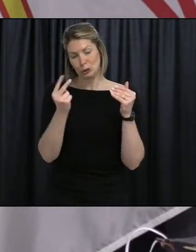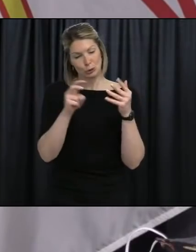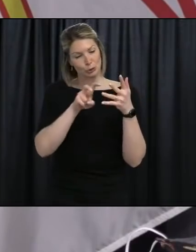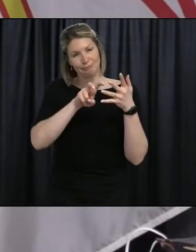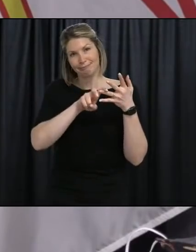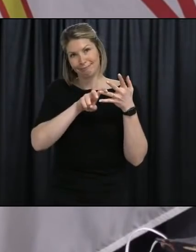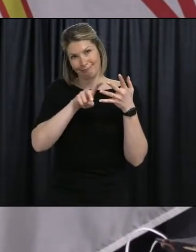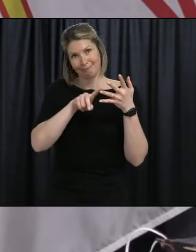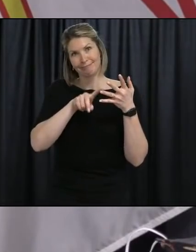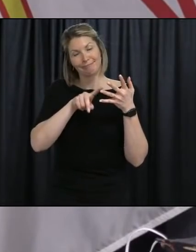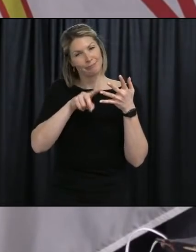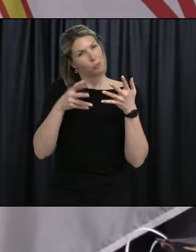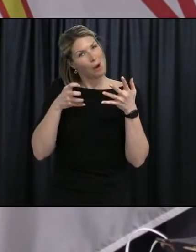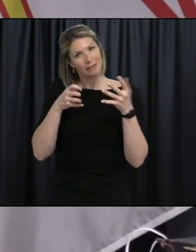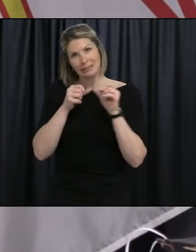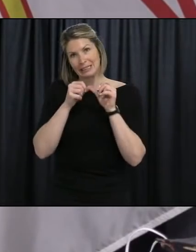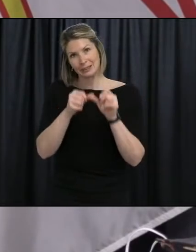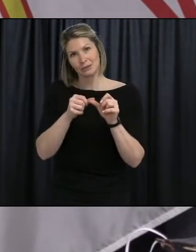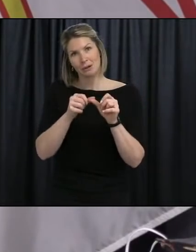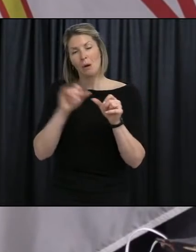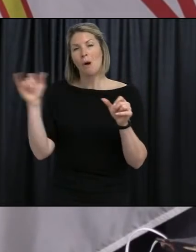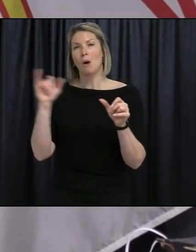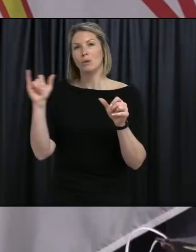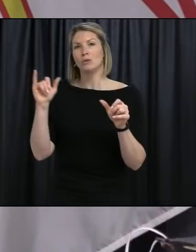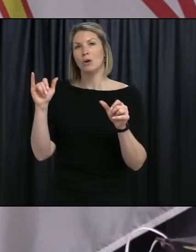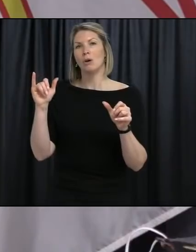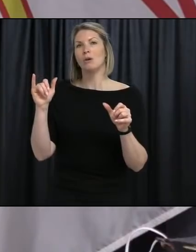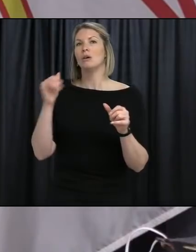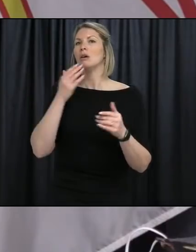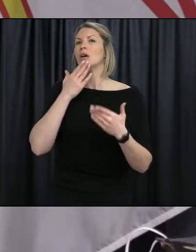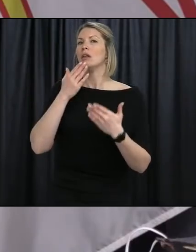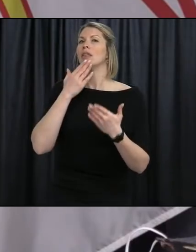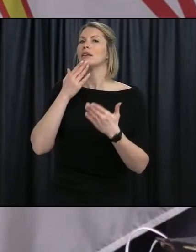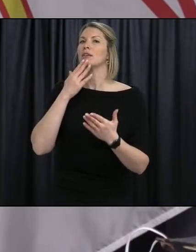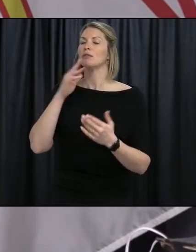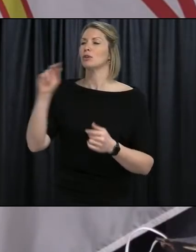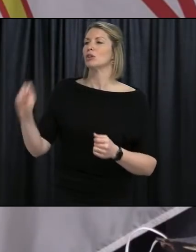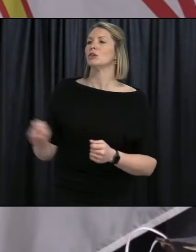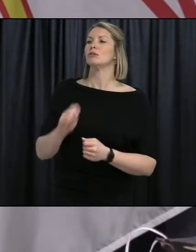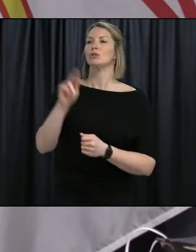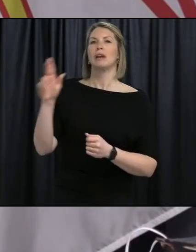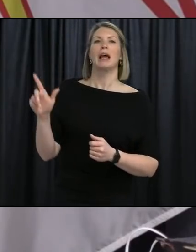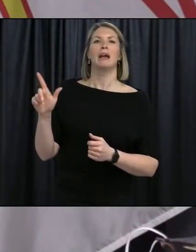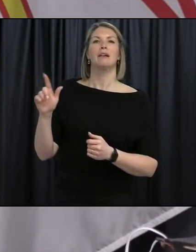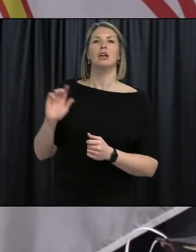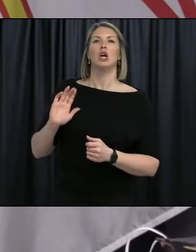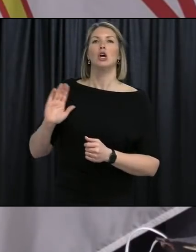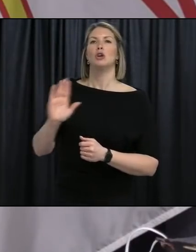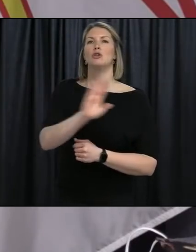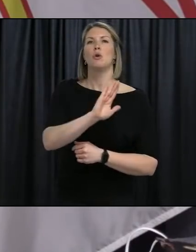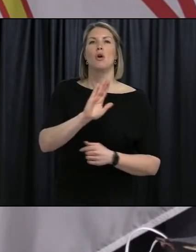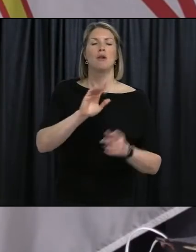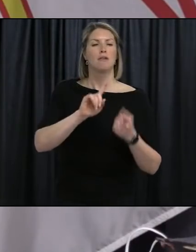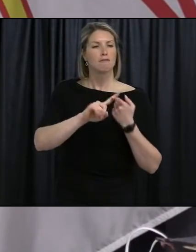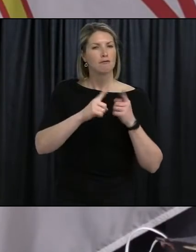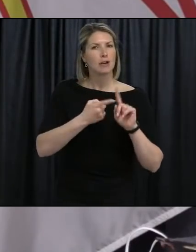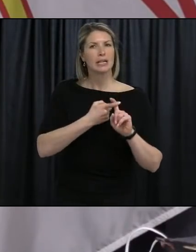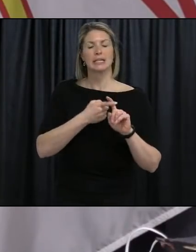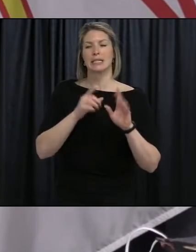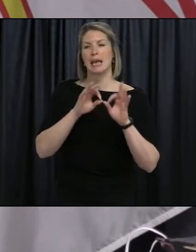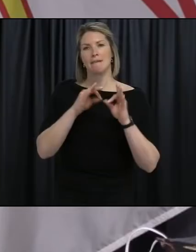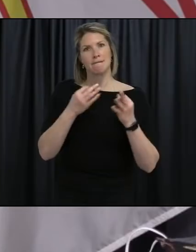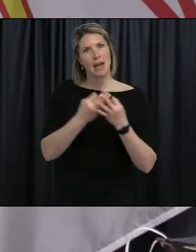once again, on behalf of the province, extend our well wishes to our friends and family members throughout the rest of the country who aren't in